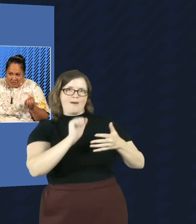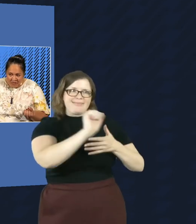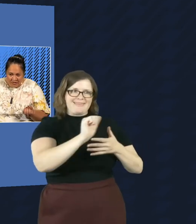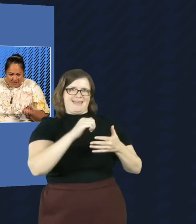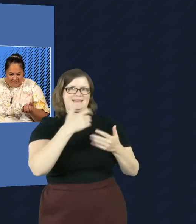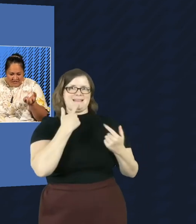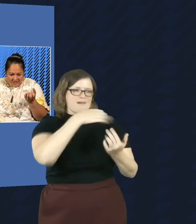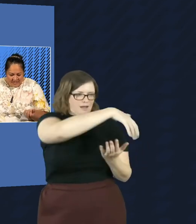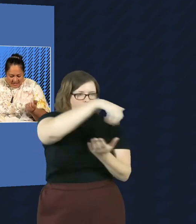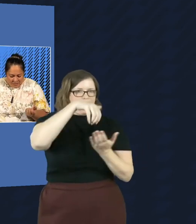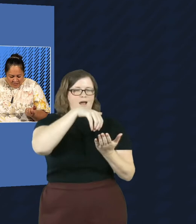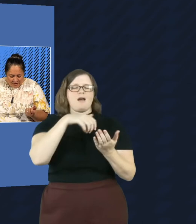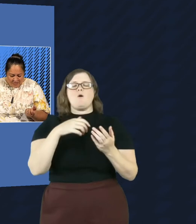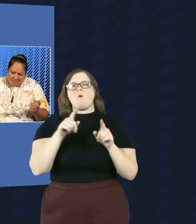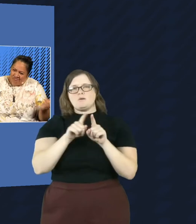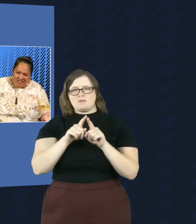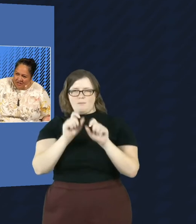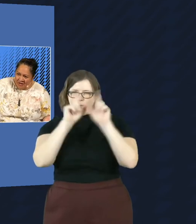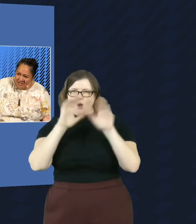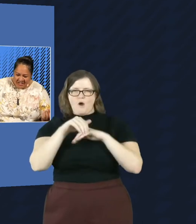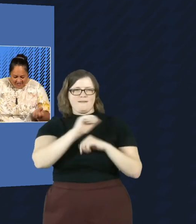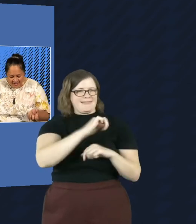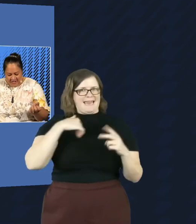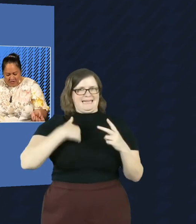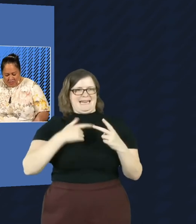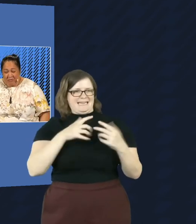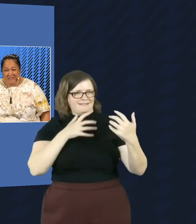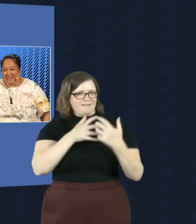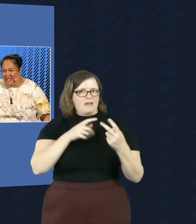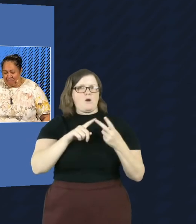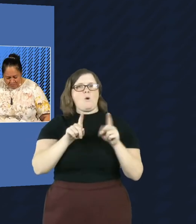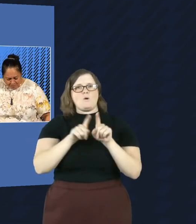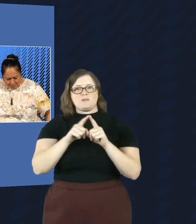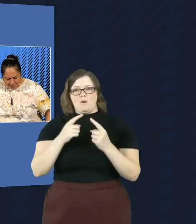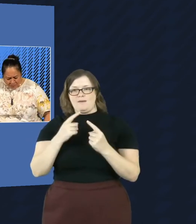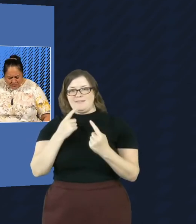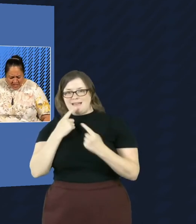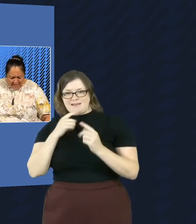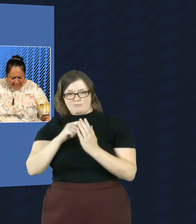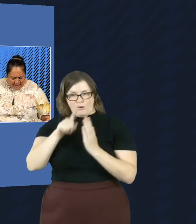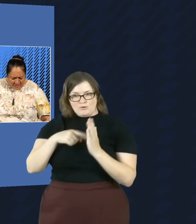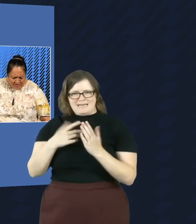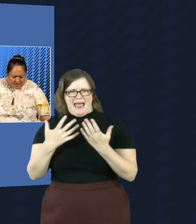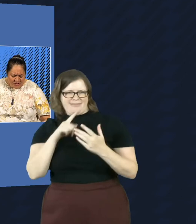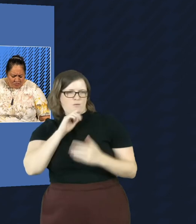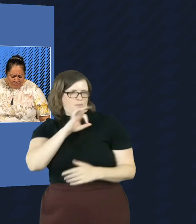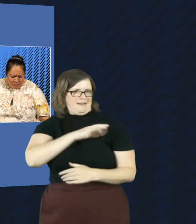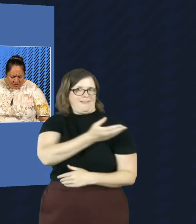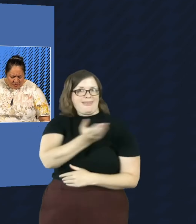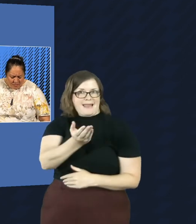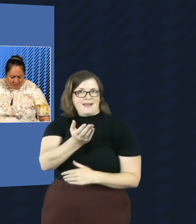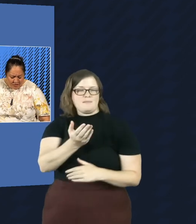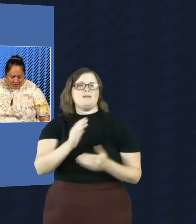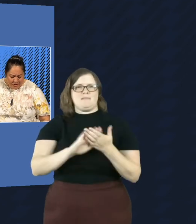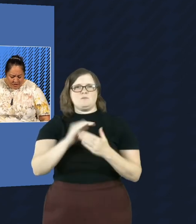how the data work, the research project will benefit them. And so